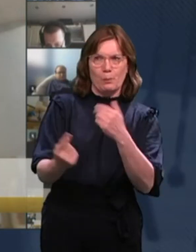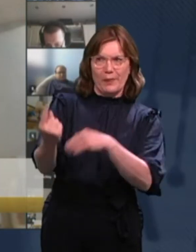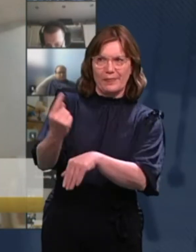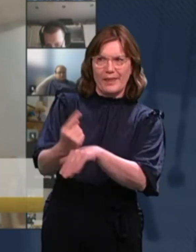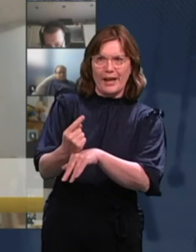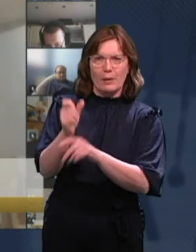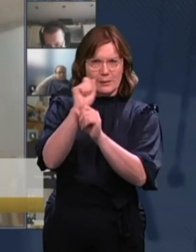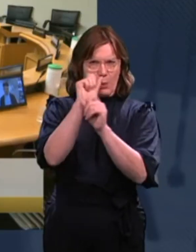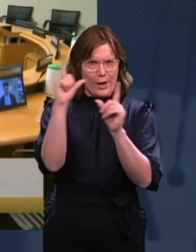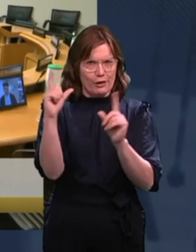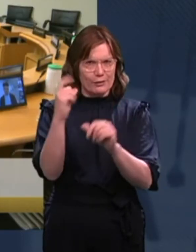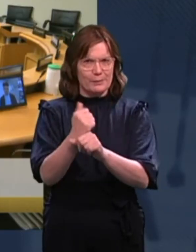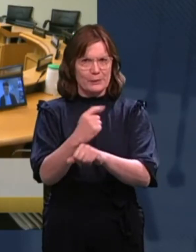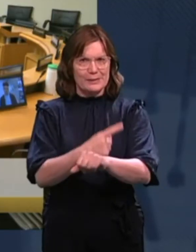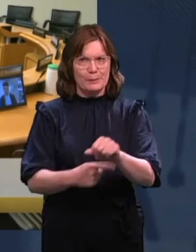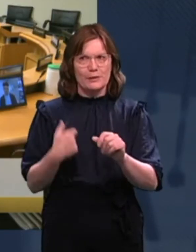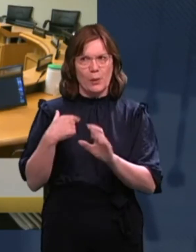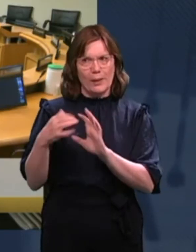Janine?